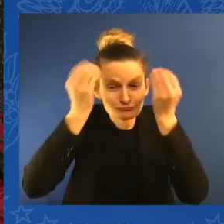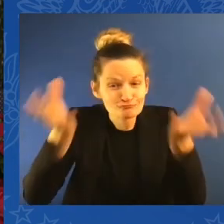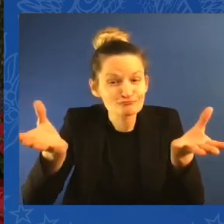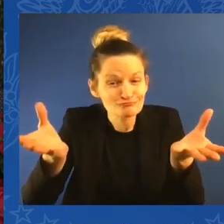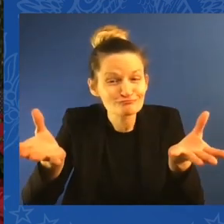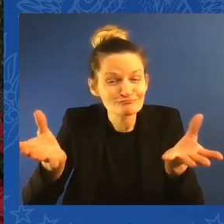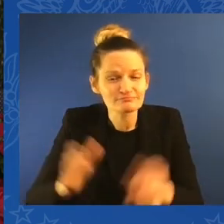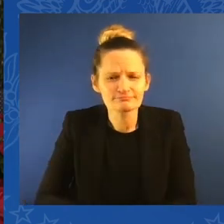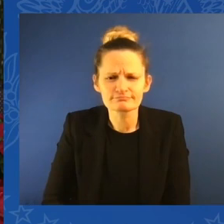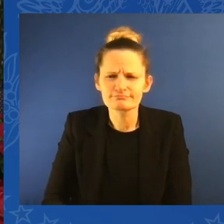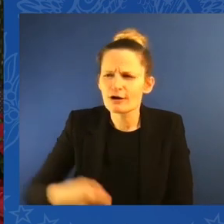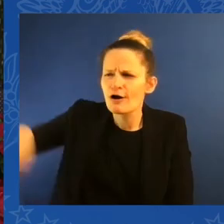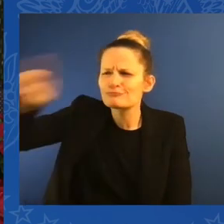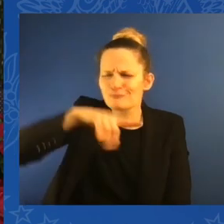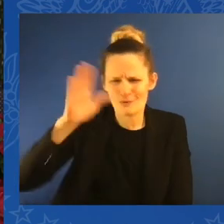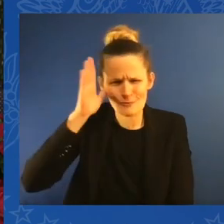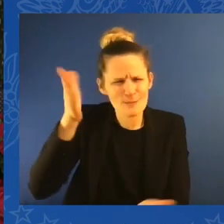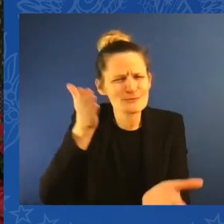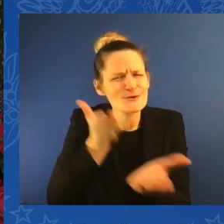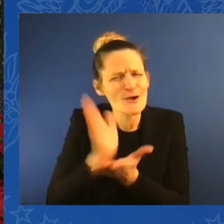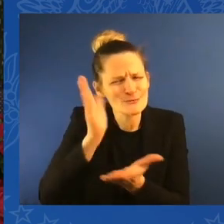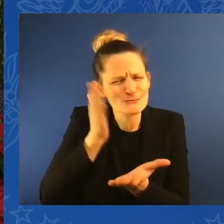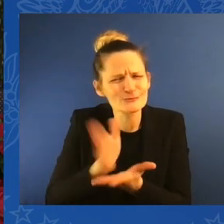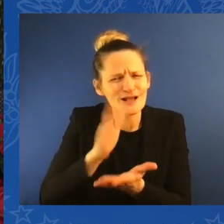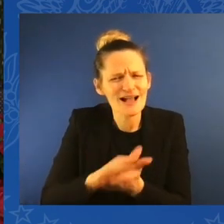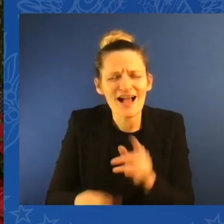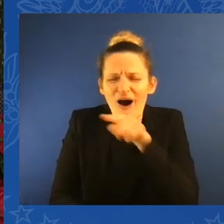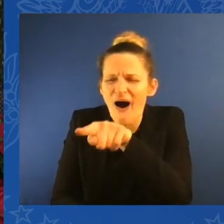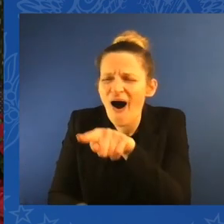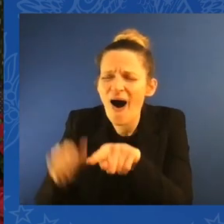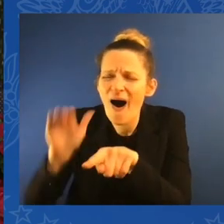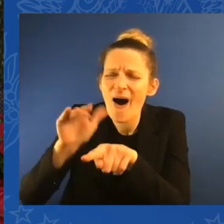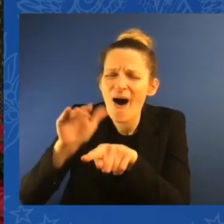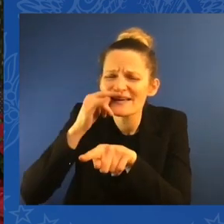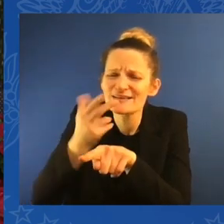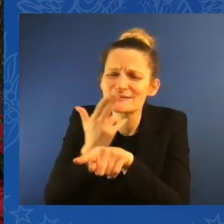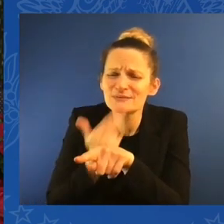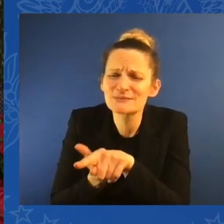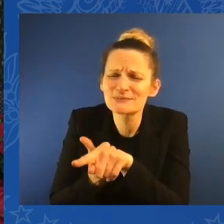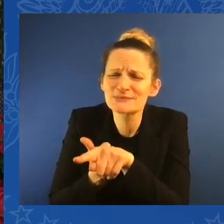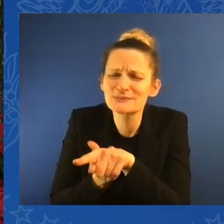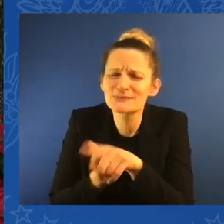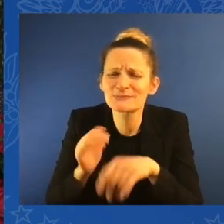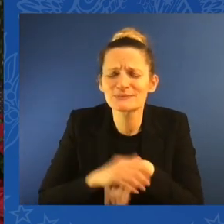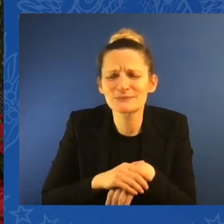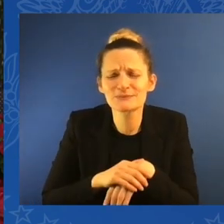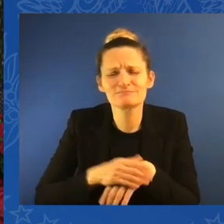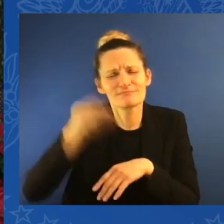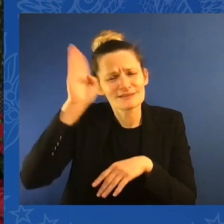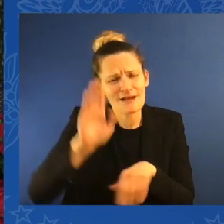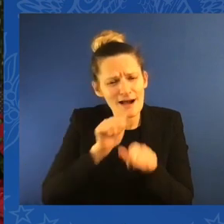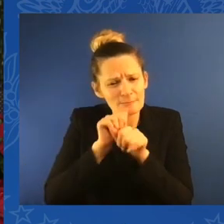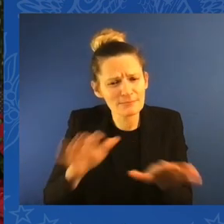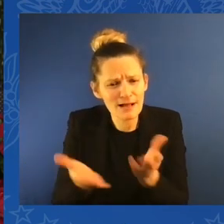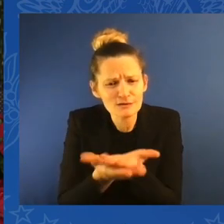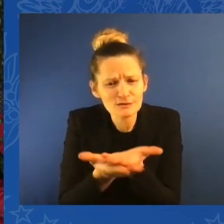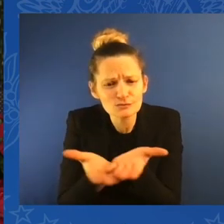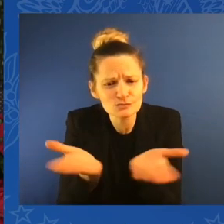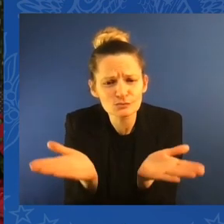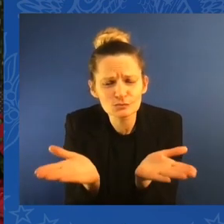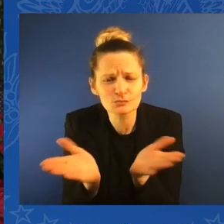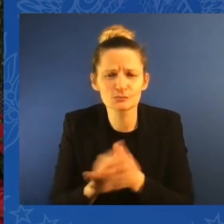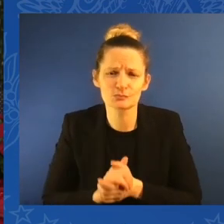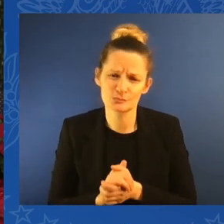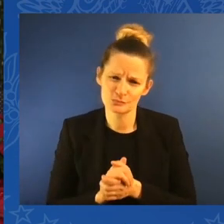she's working it. Anyway, God bless you all. Well, thank you, President